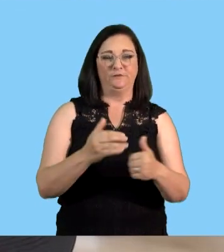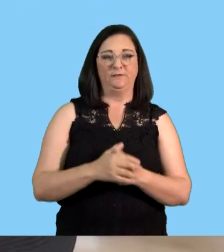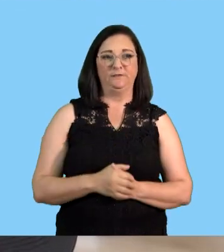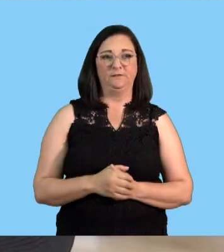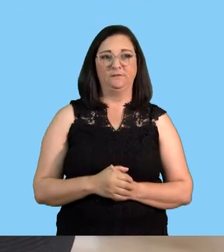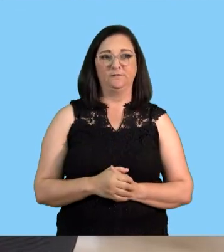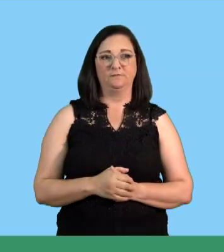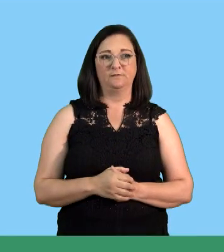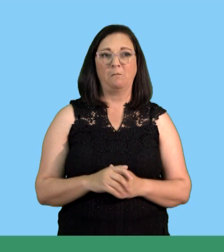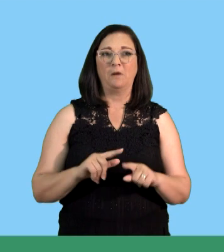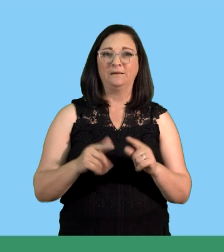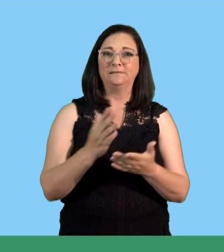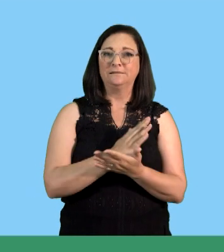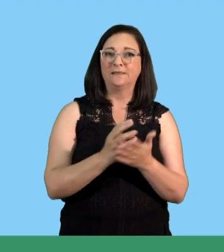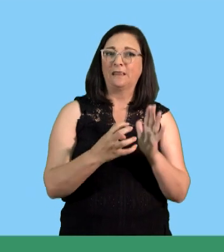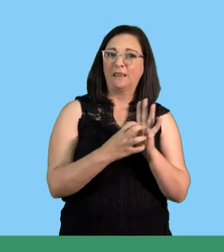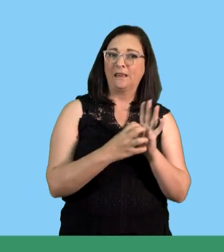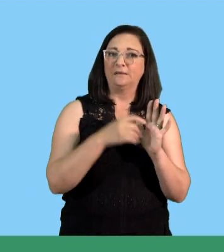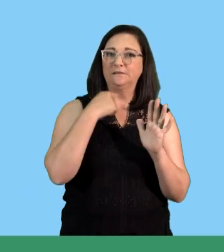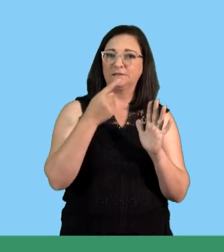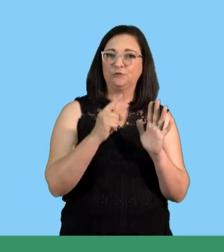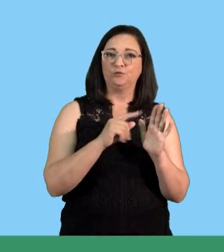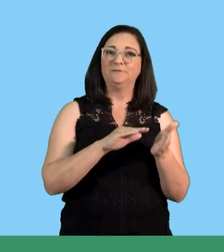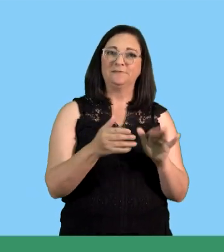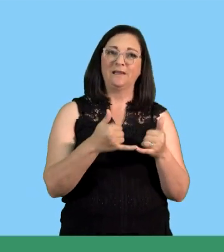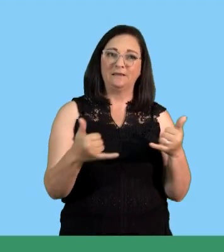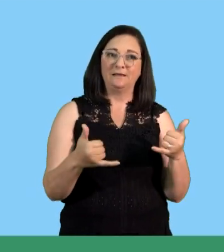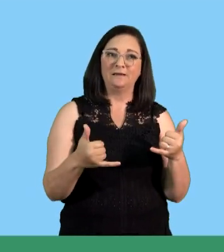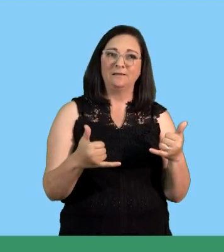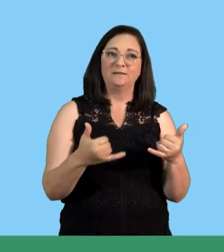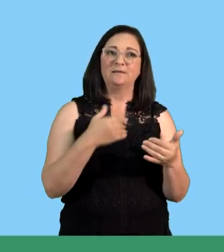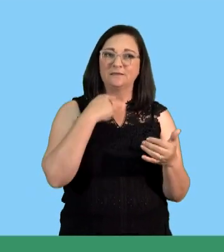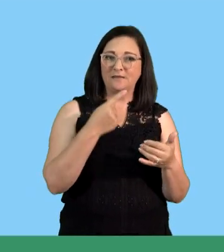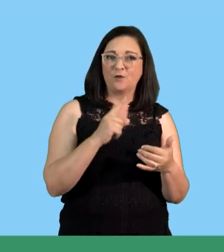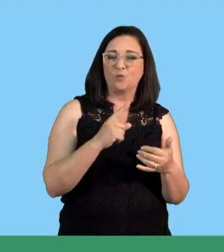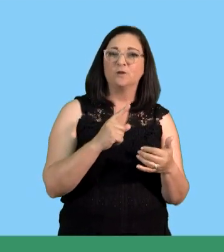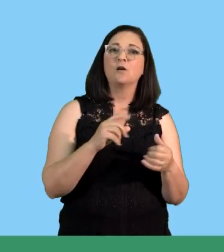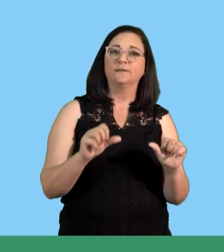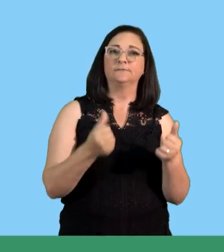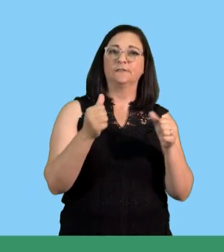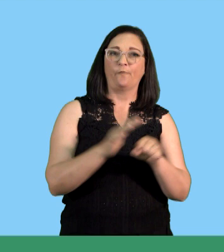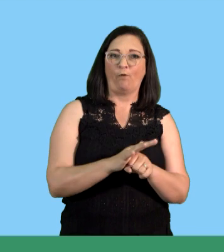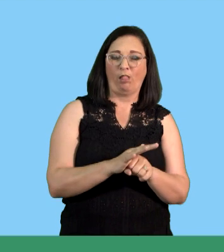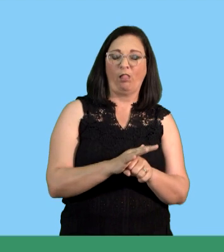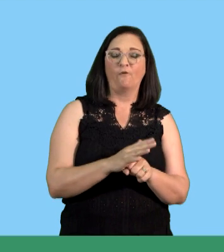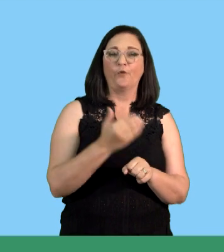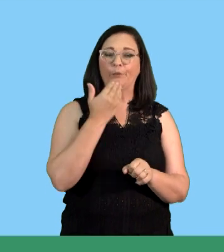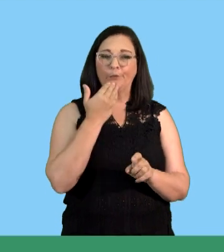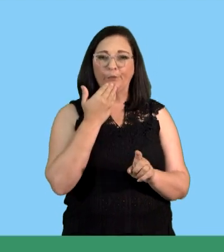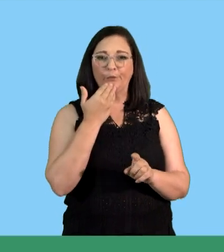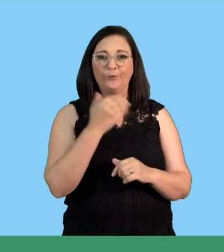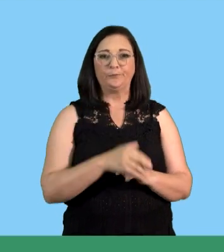function. Some adverts indicate the deadline for informing only successful candidates, just like I said